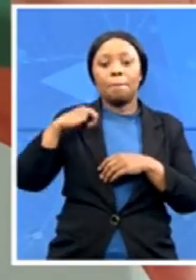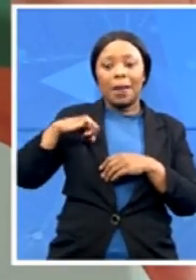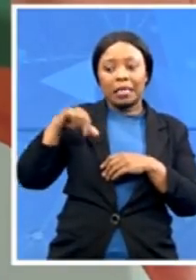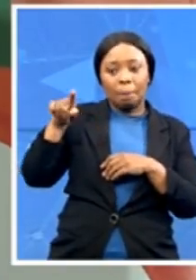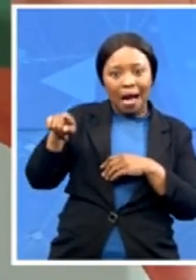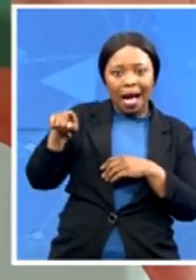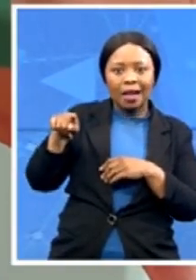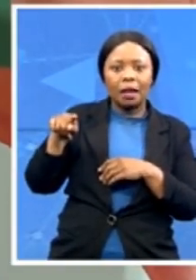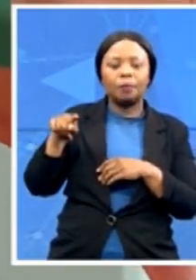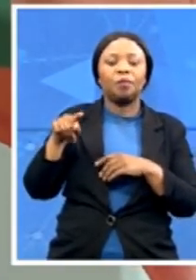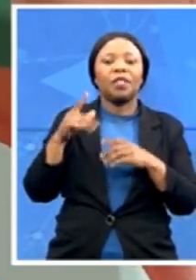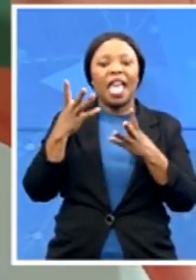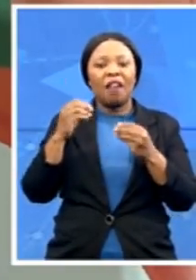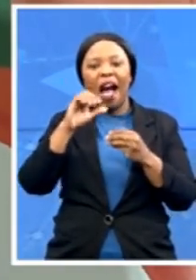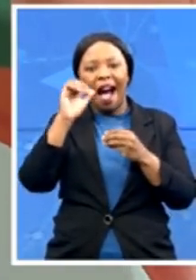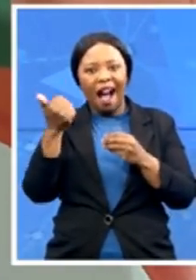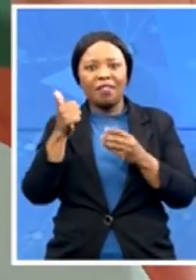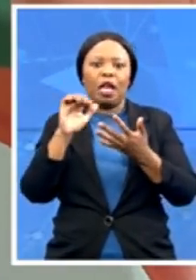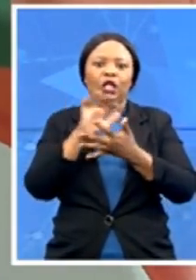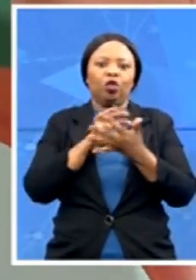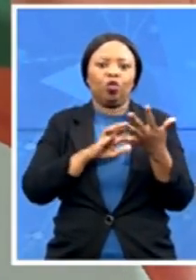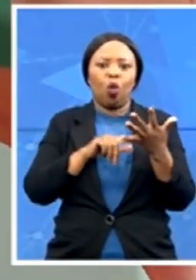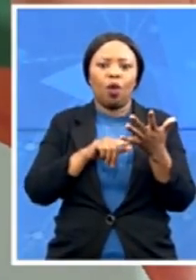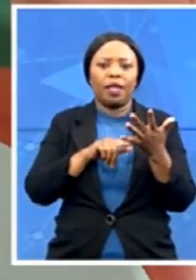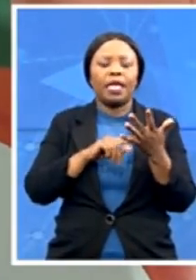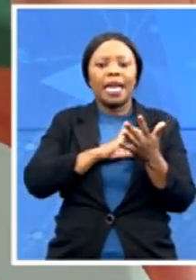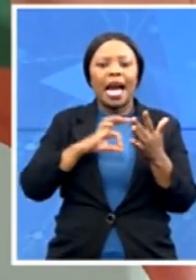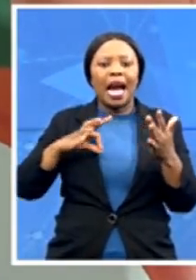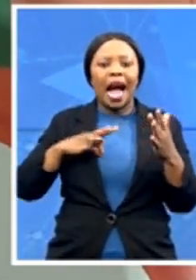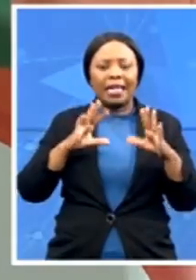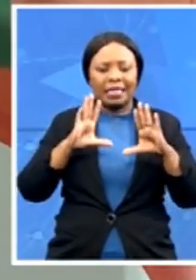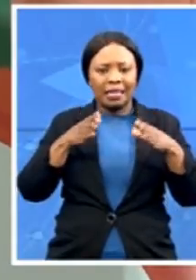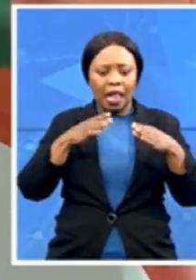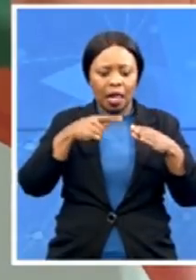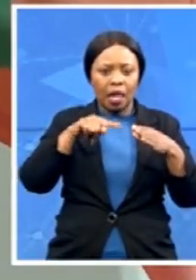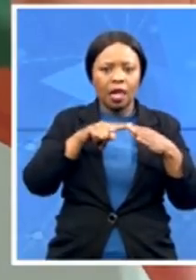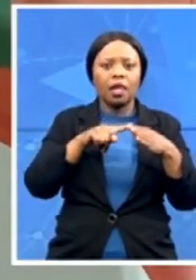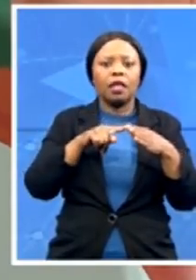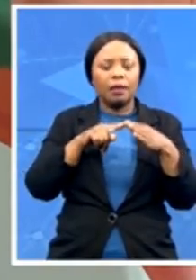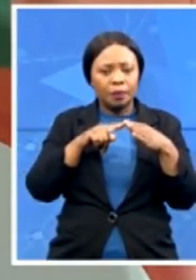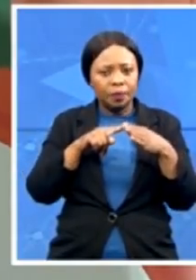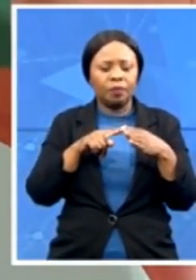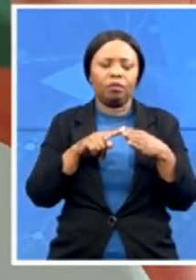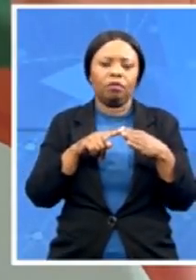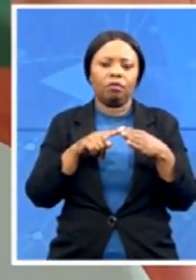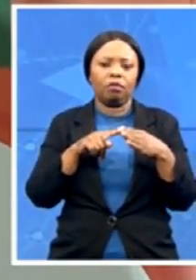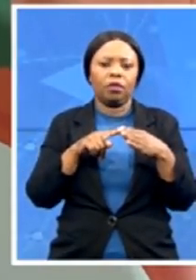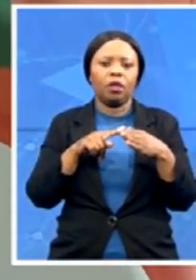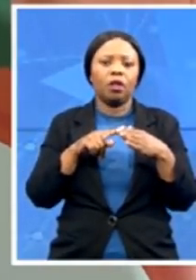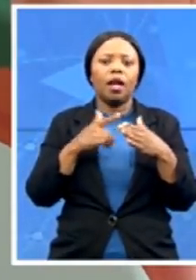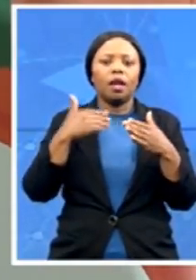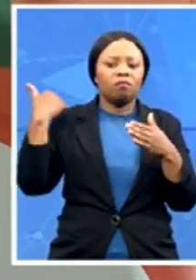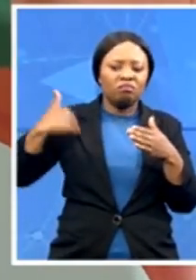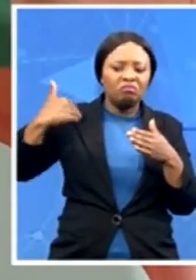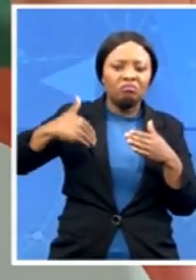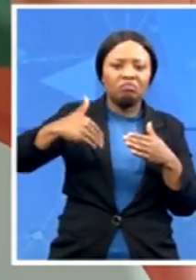this council had the dubious honor of simultaneously having two speakers and two mayors